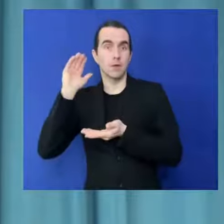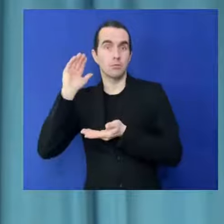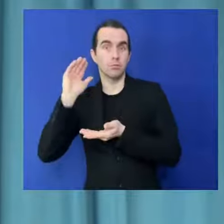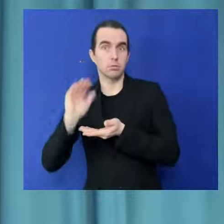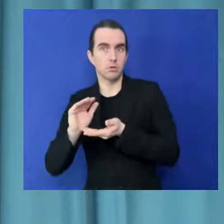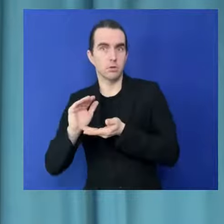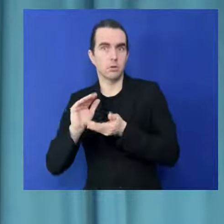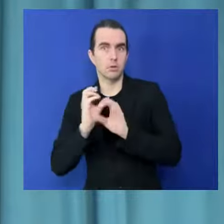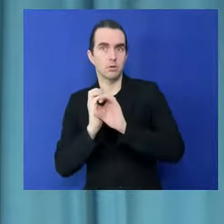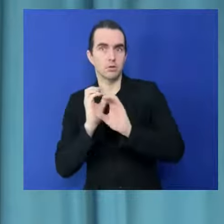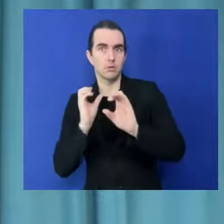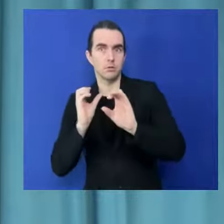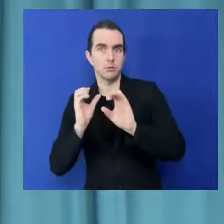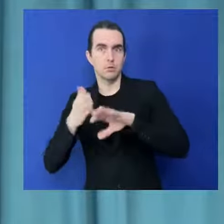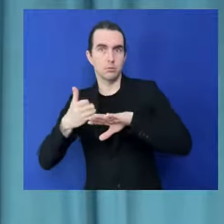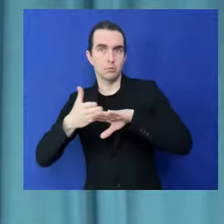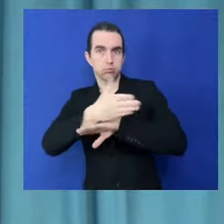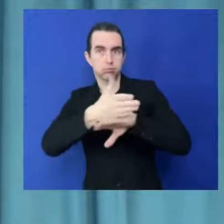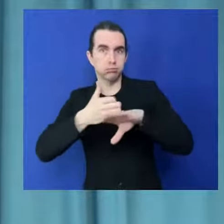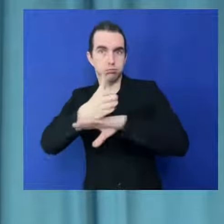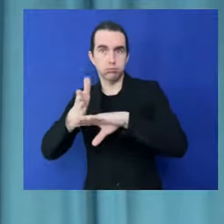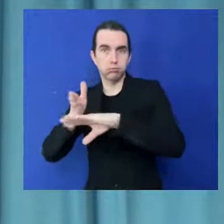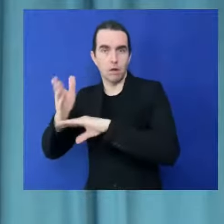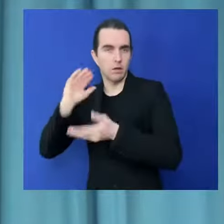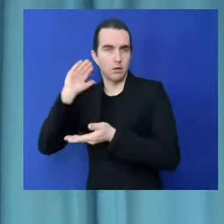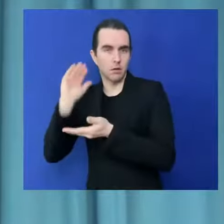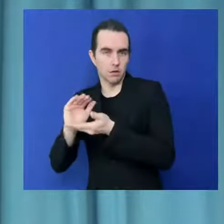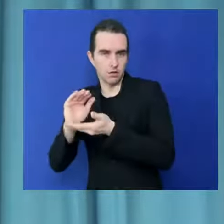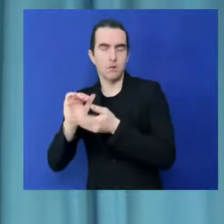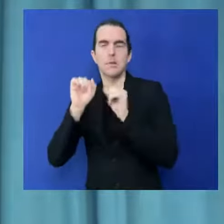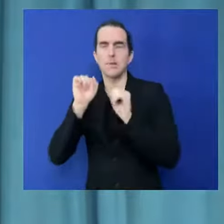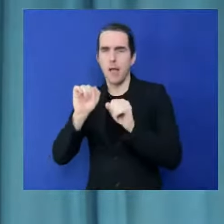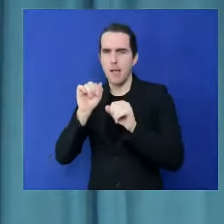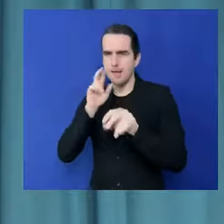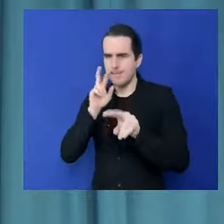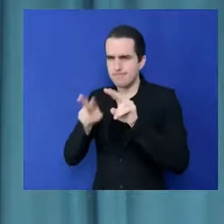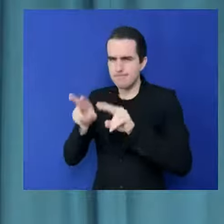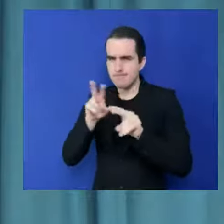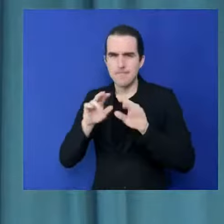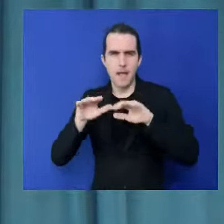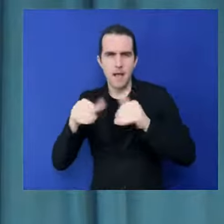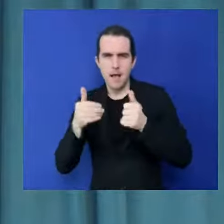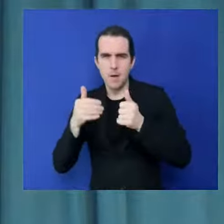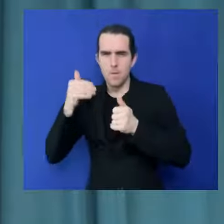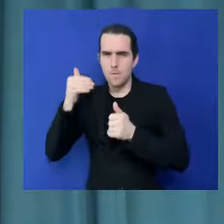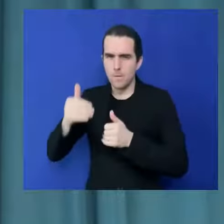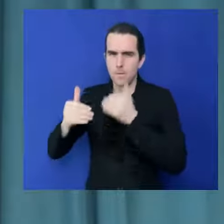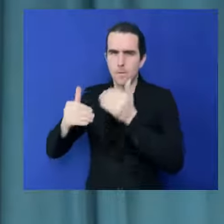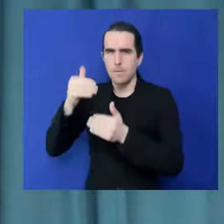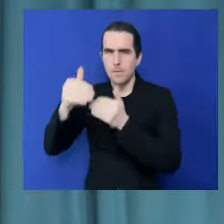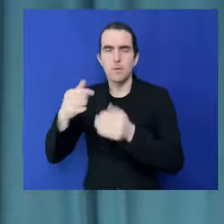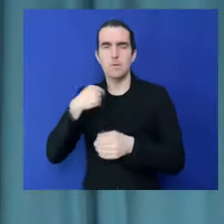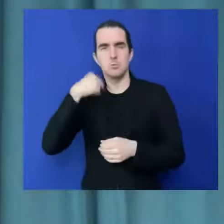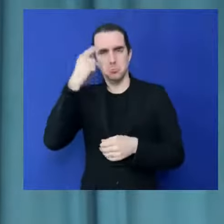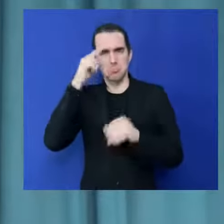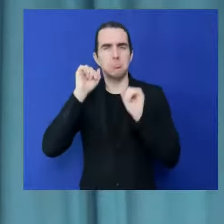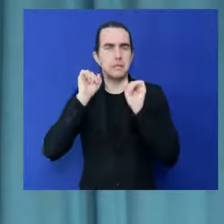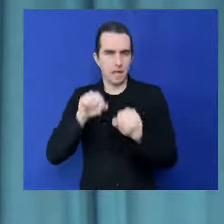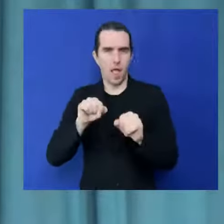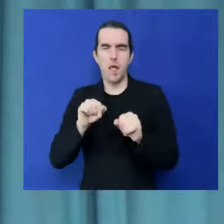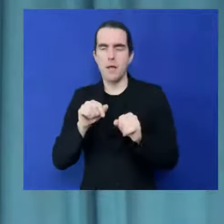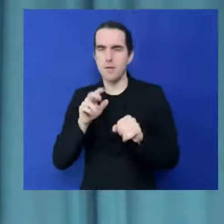as well. Okay. Can I see hands from questions from the audience? I see a hand here. It's too far to read, but maybe you